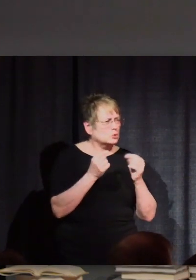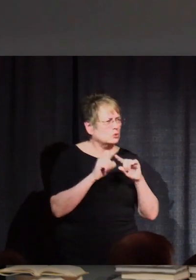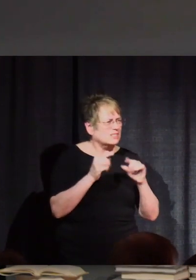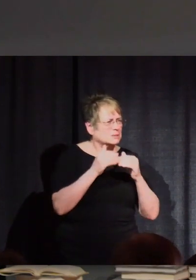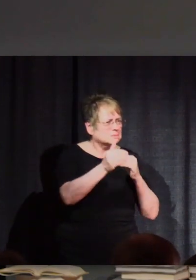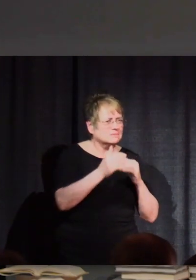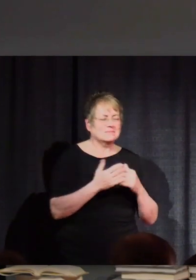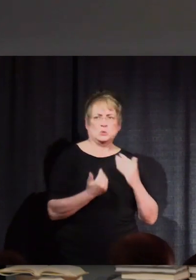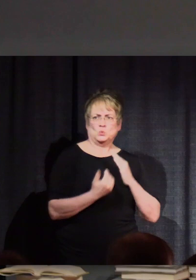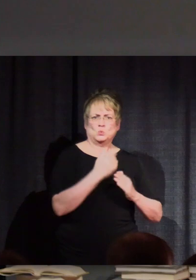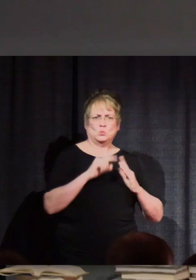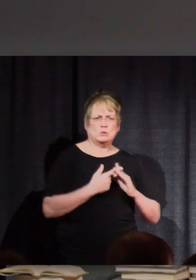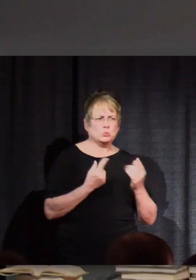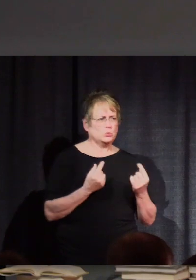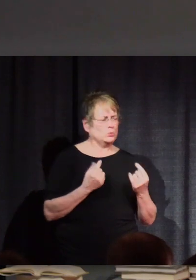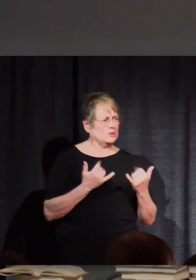and having this fresh start.